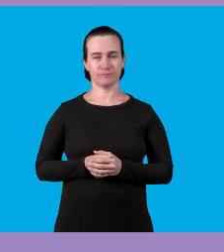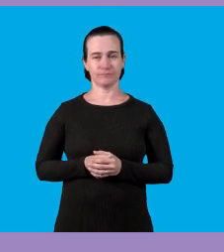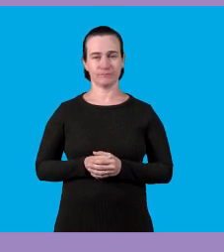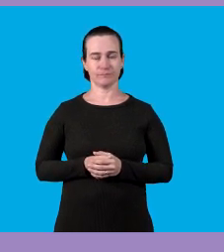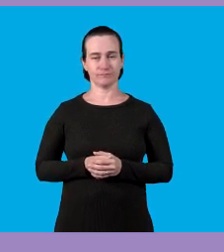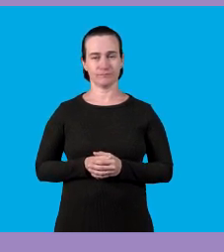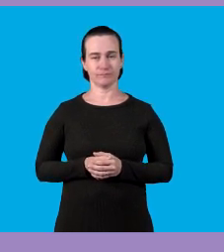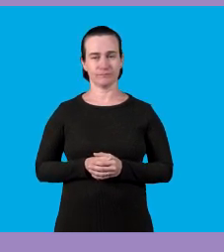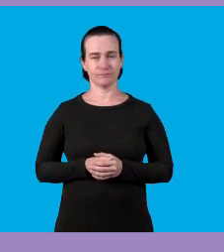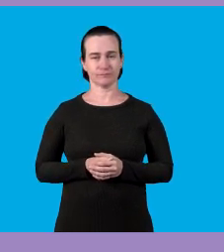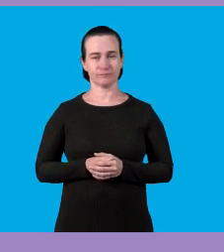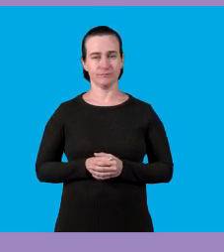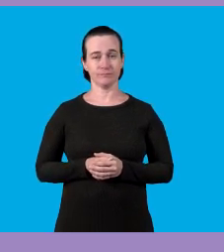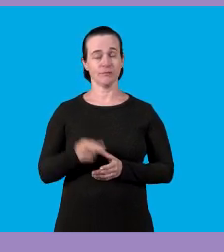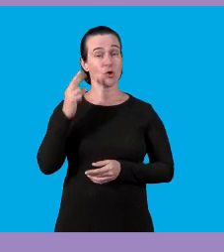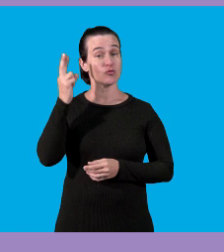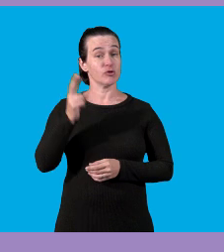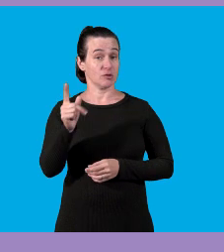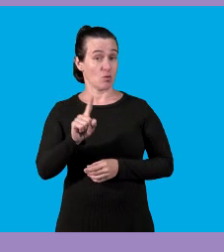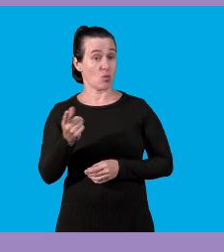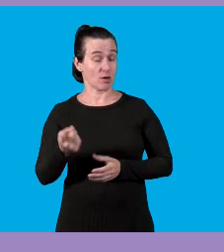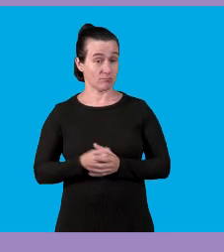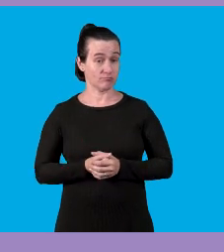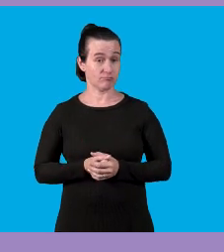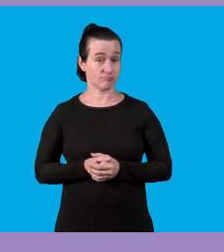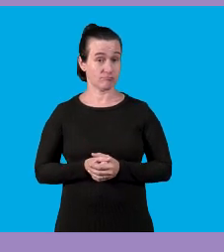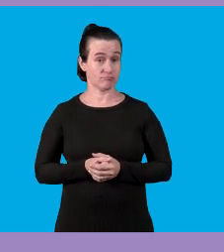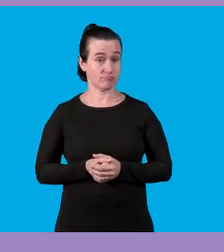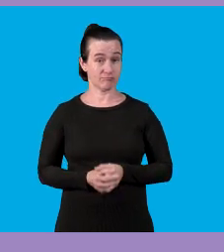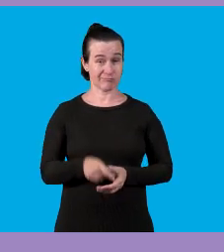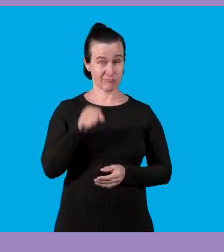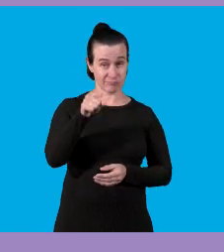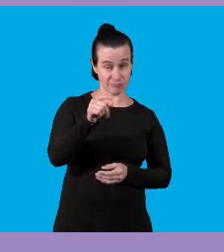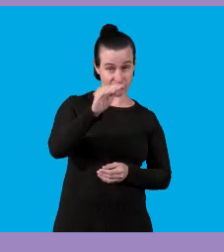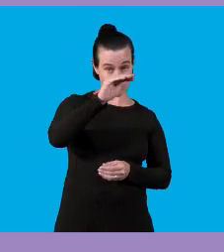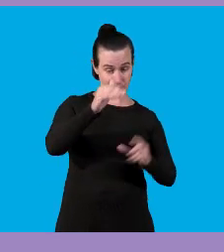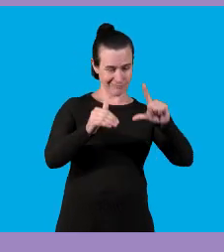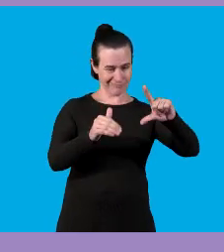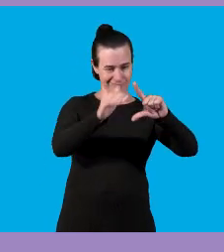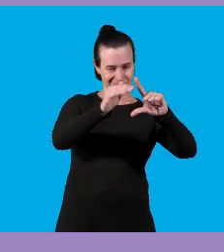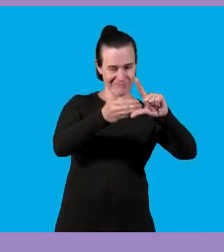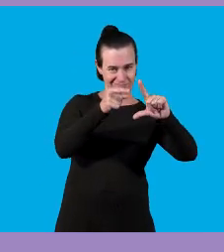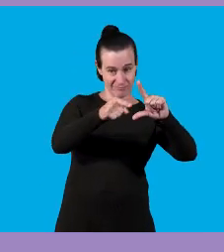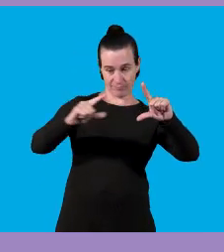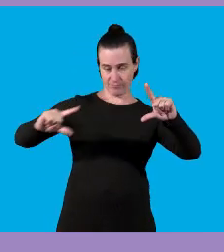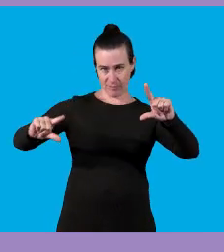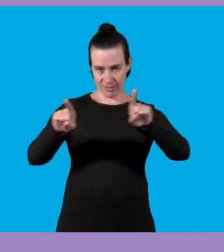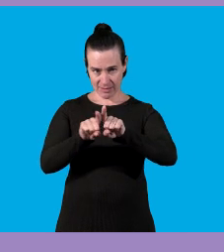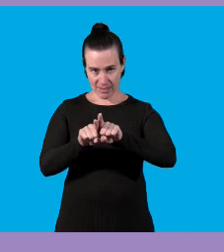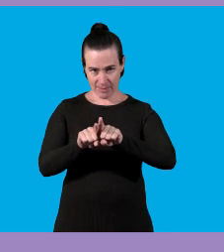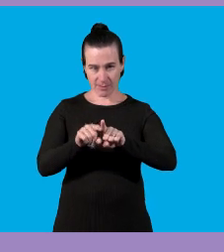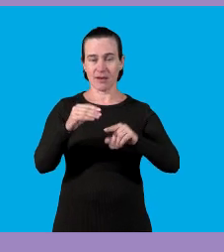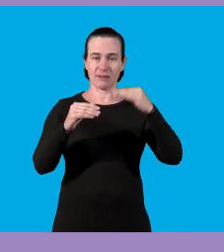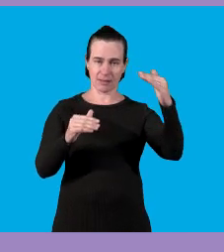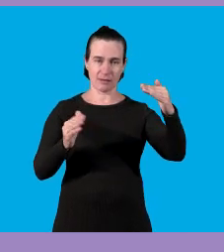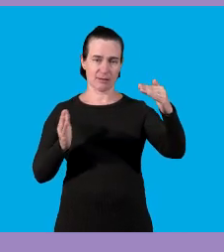BCD. And the reason for that is the 27 is included between the two sides, so it will be